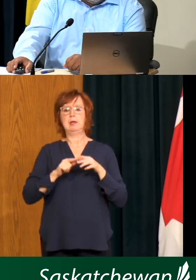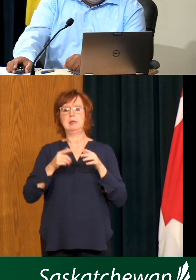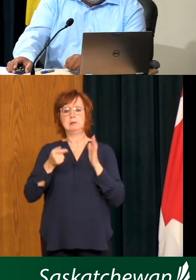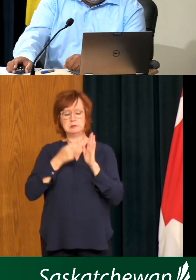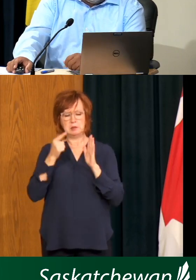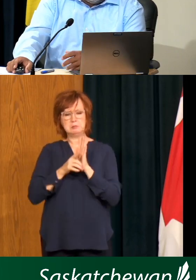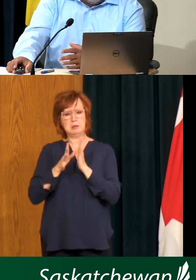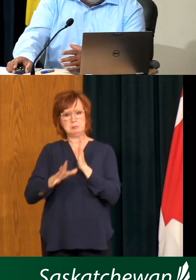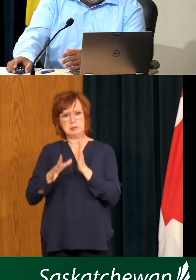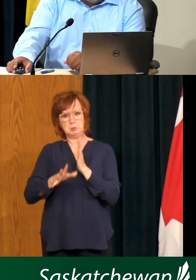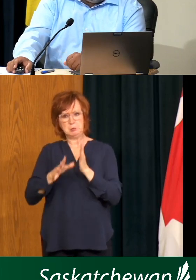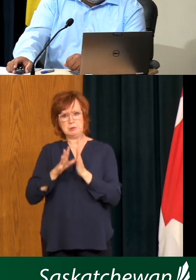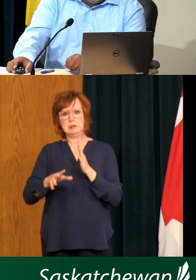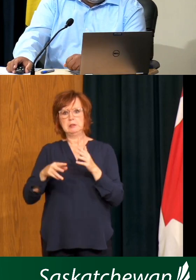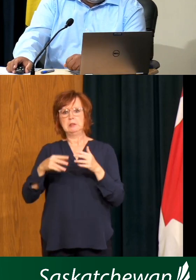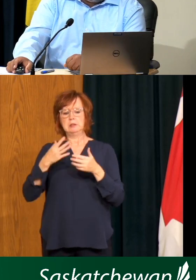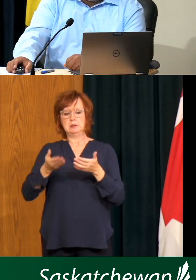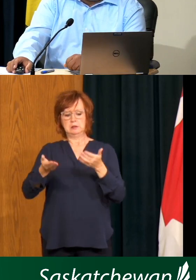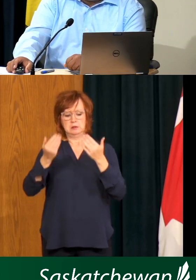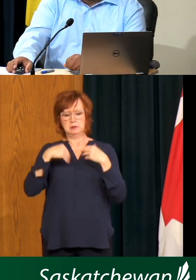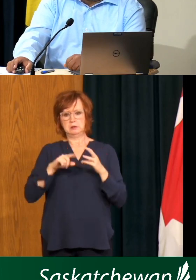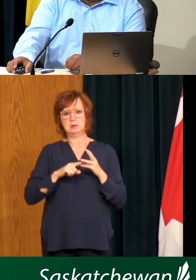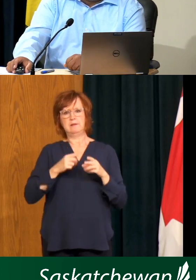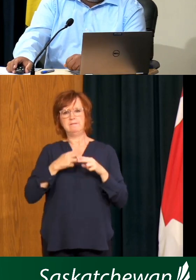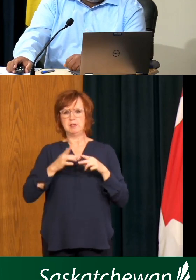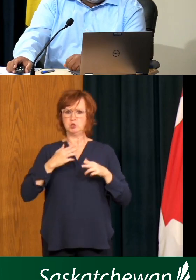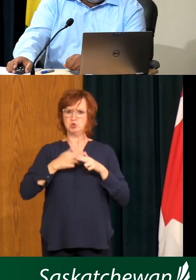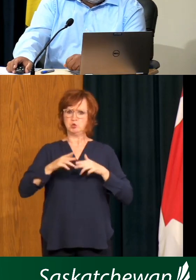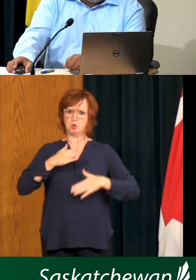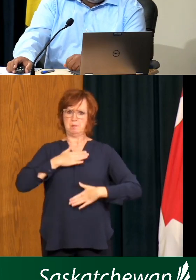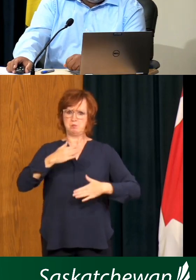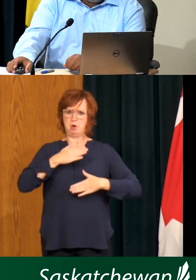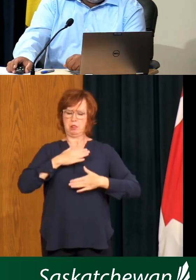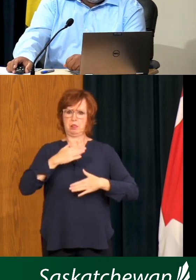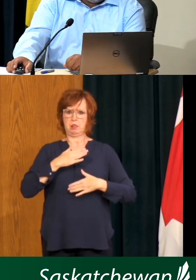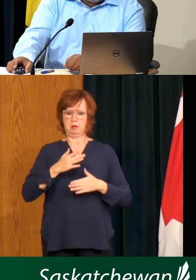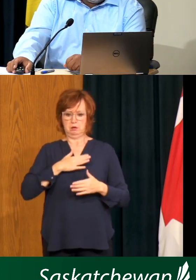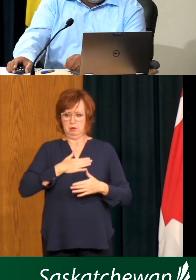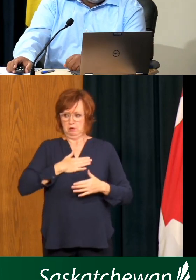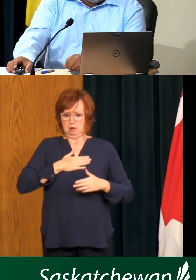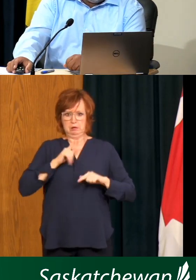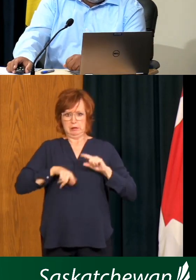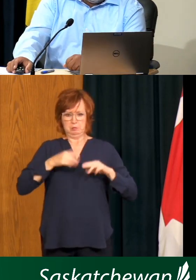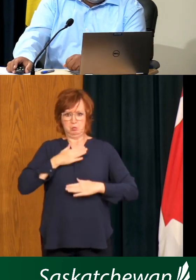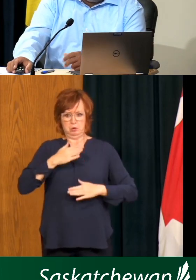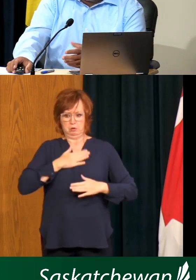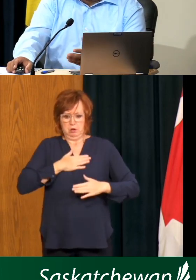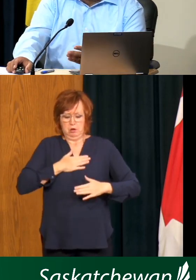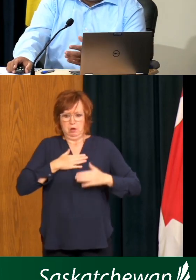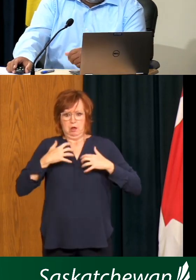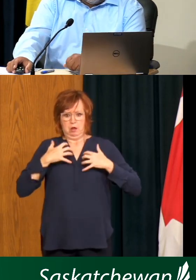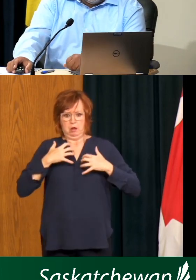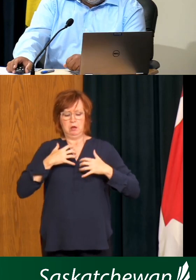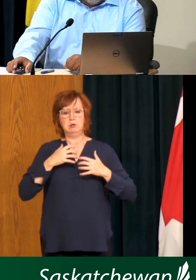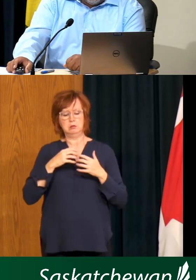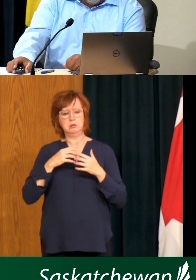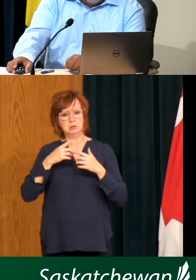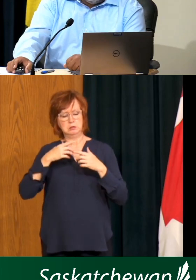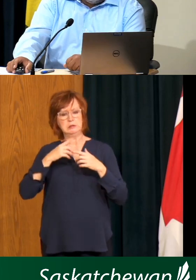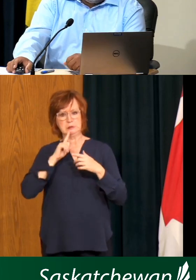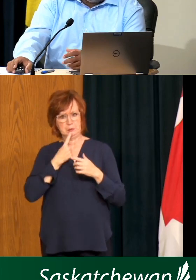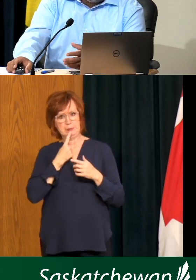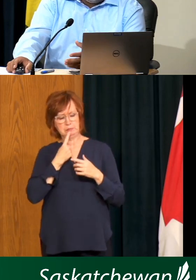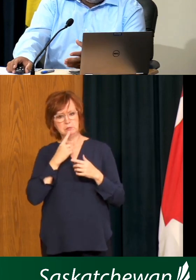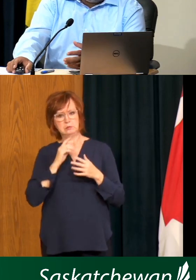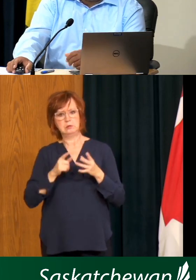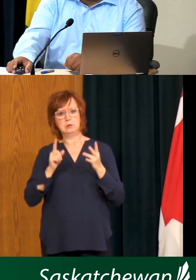rarely, lethargy, shortness of breath, of course, is a serious sign. You should seek urgent care. And you can also have loss of smell and